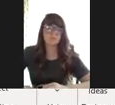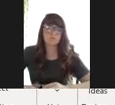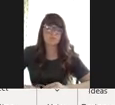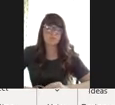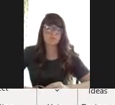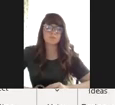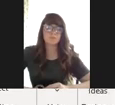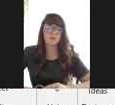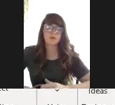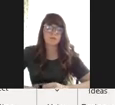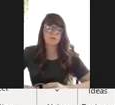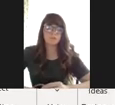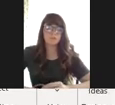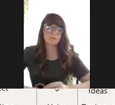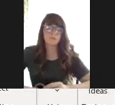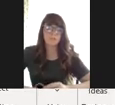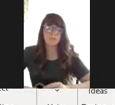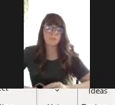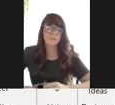make sense? Okay.